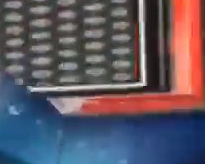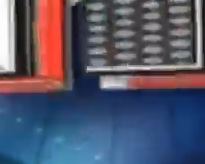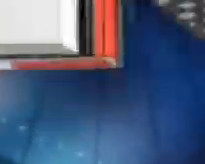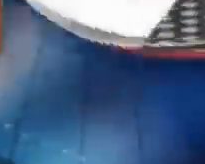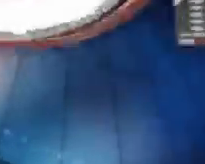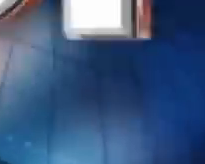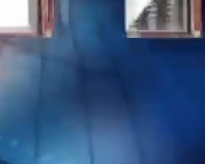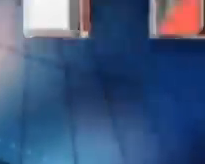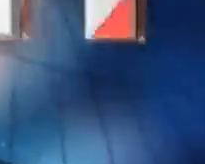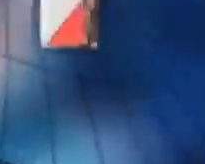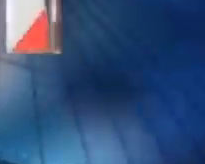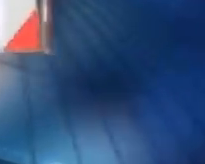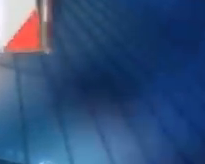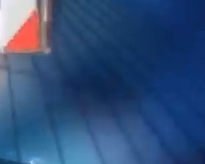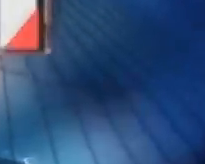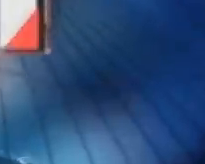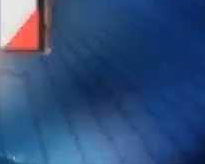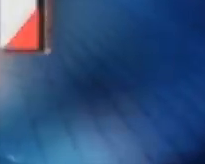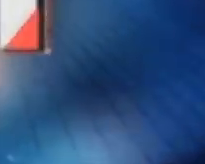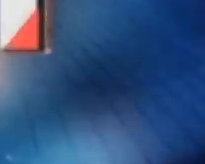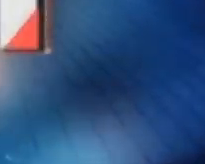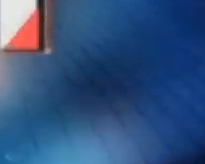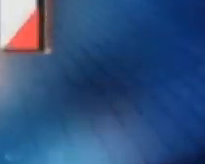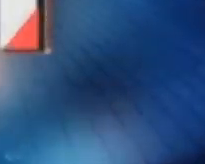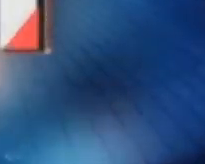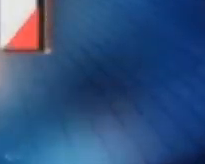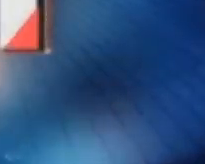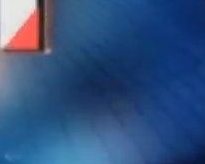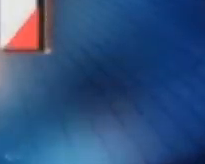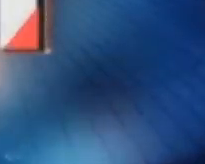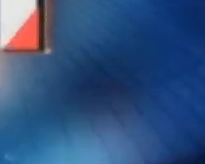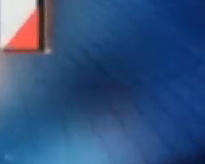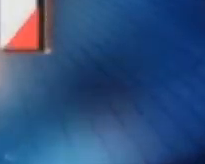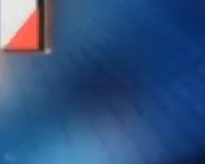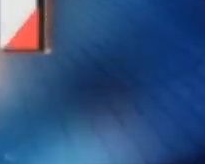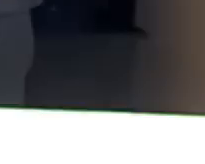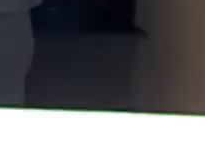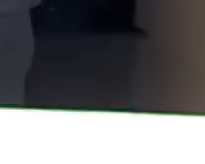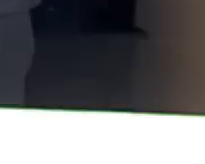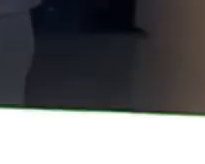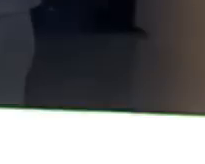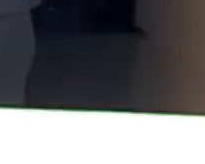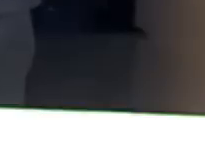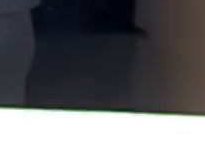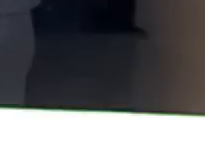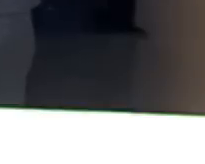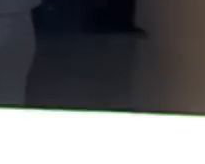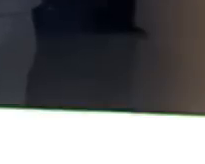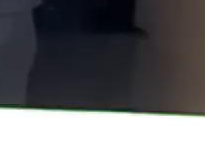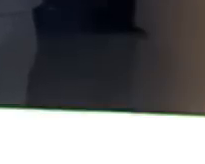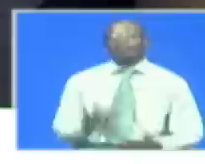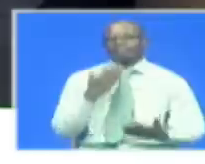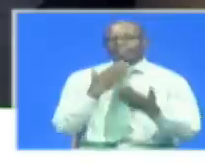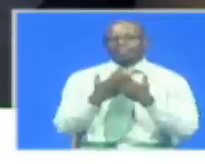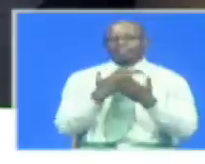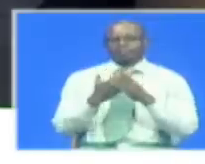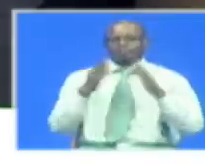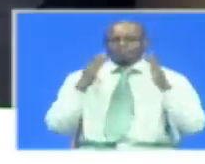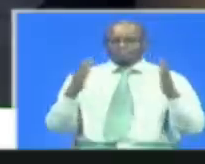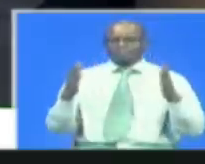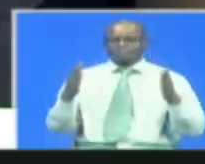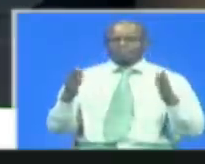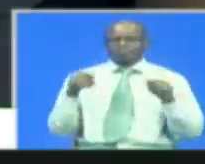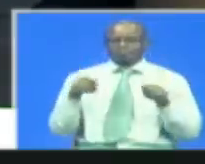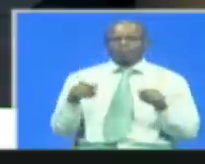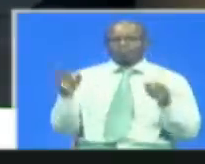NTV Tonight with Mark Masai and Smriti Vidyarthi. Thanks very much for joining us. Tonight, our